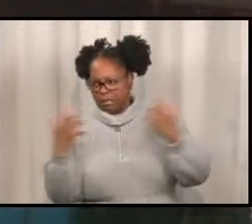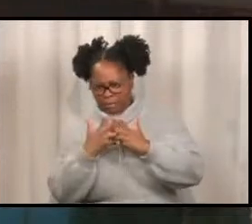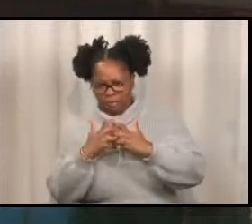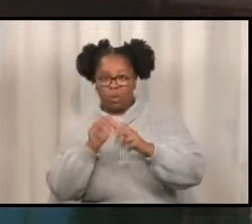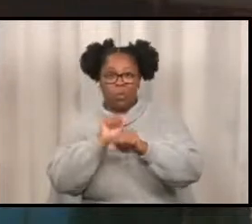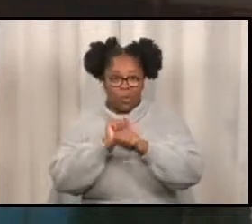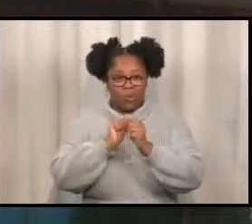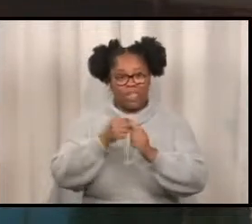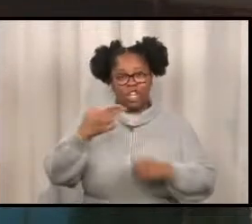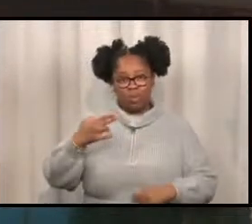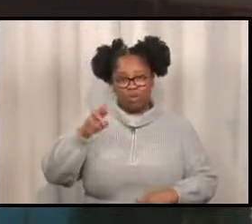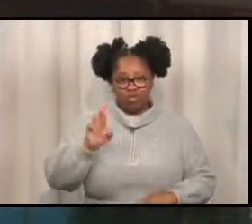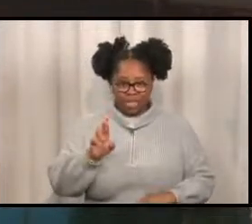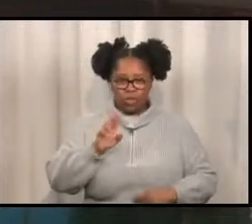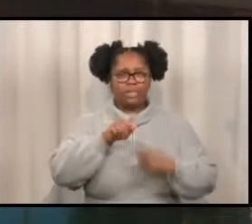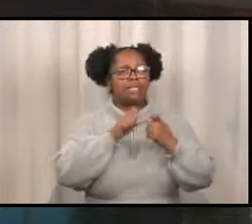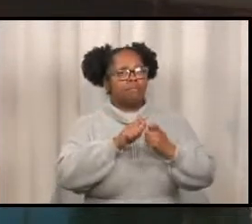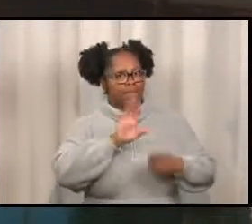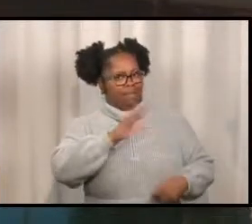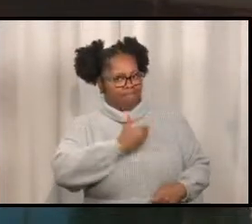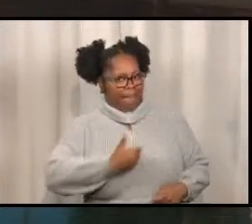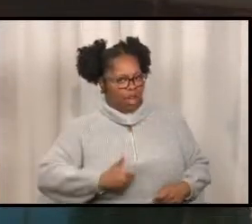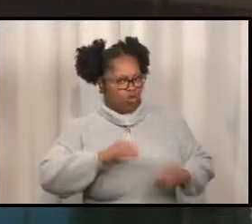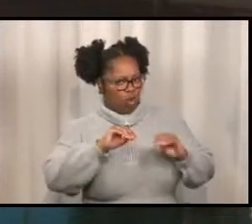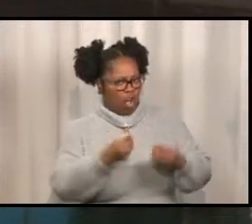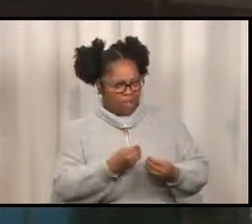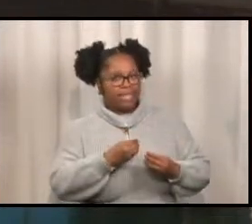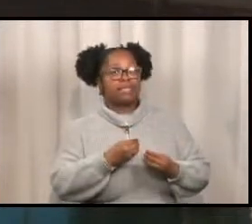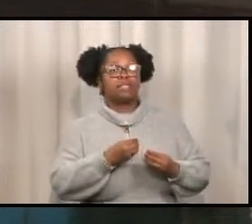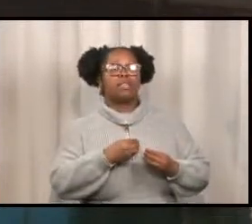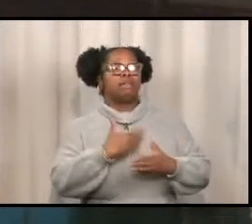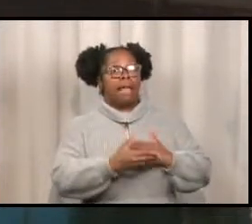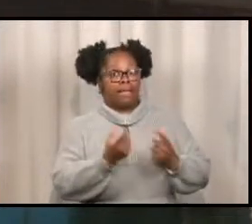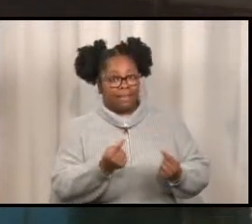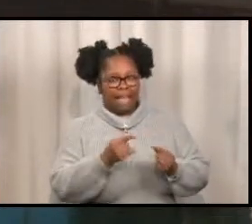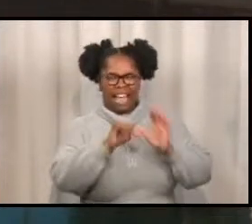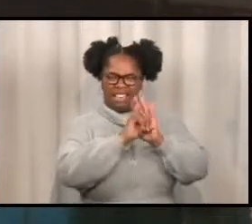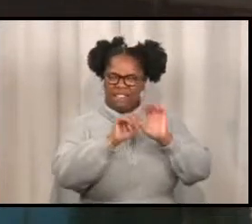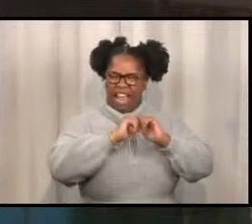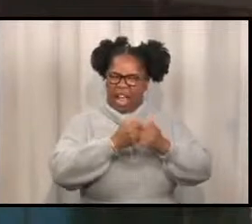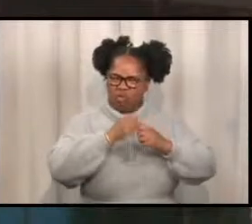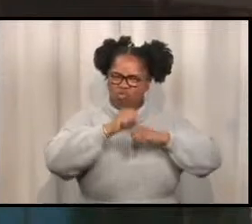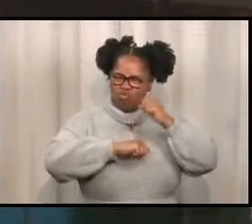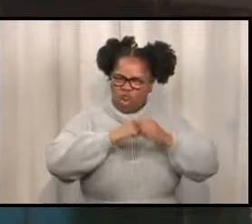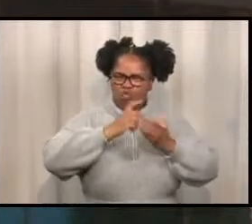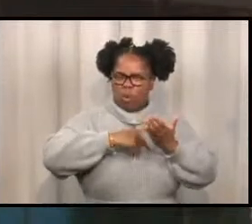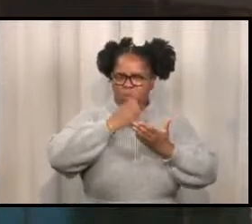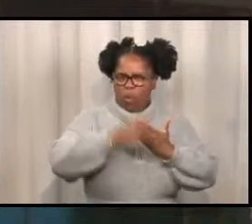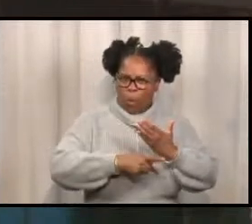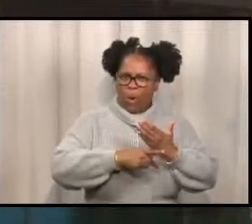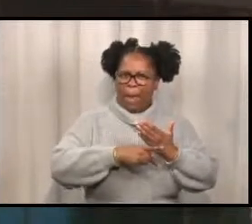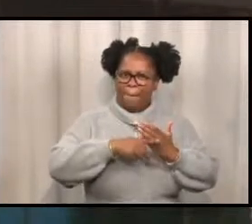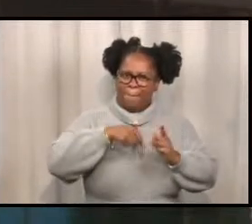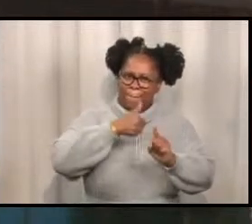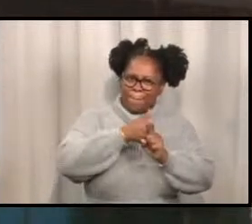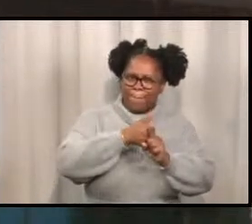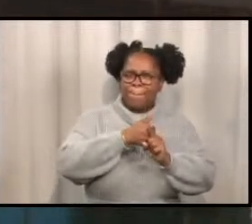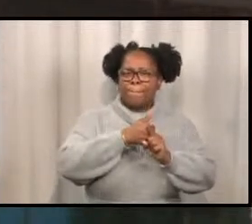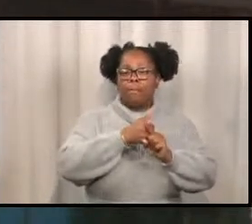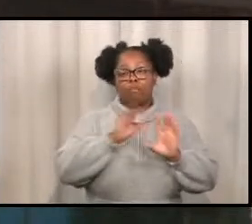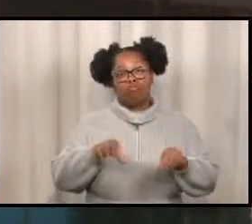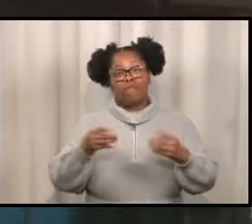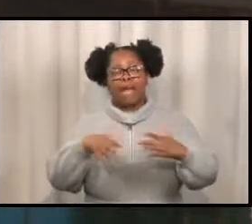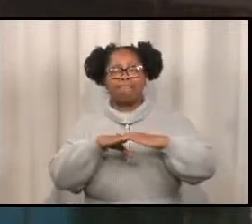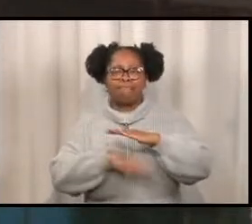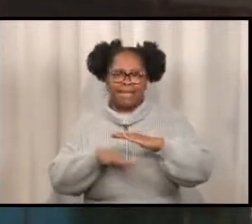and specifically your office as well to then identify how we could structure a program that is not only providing